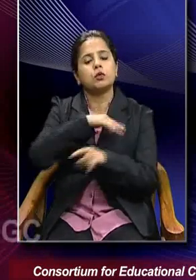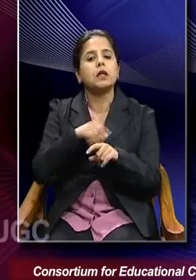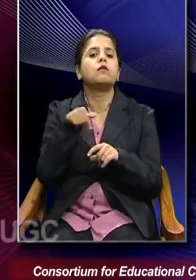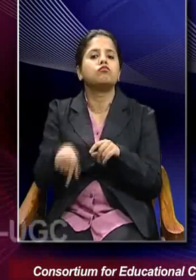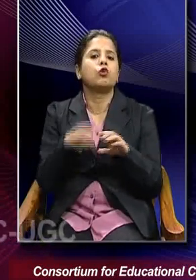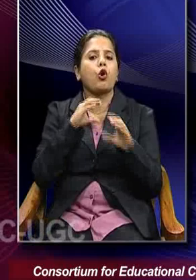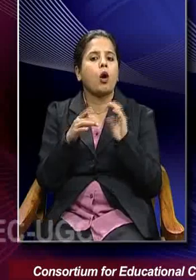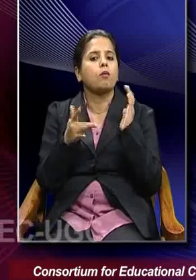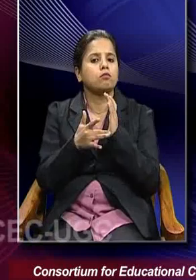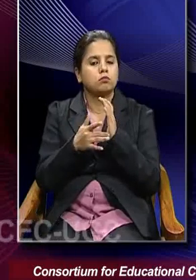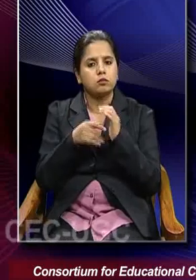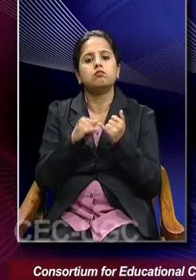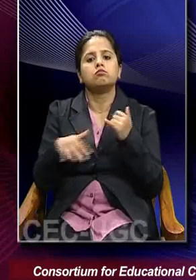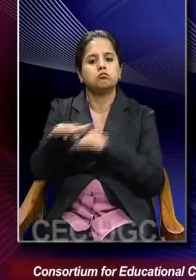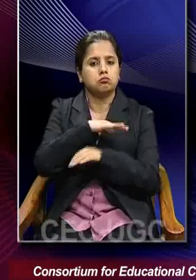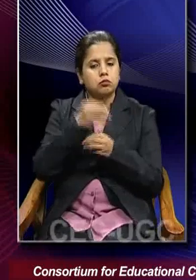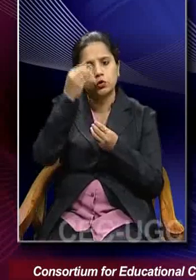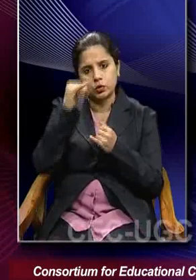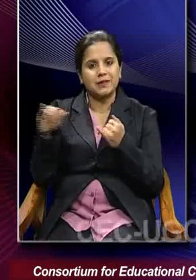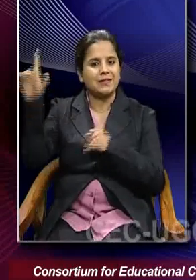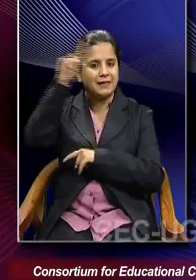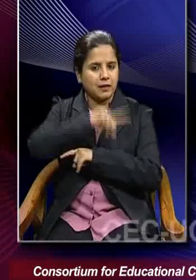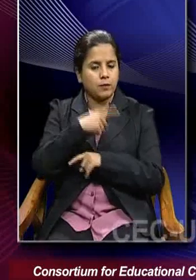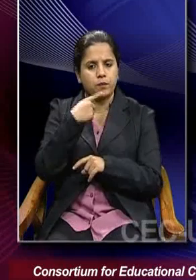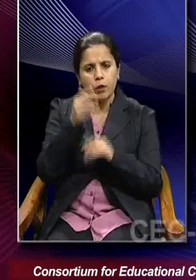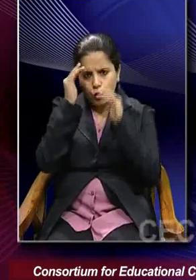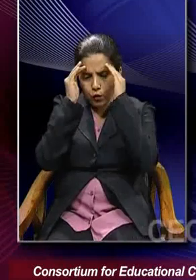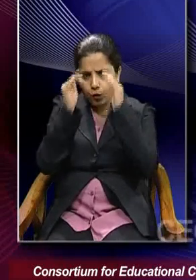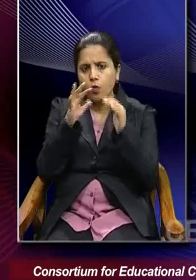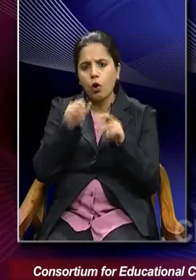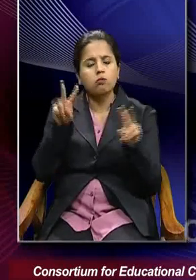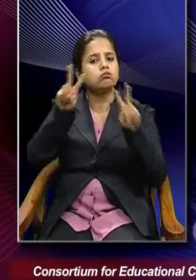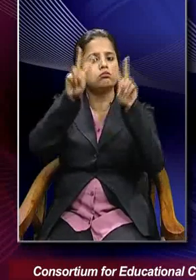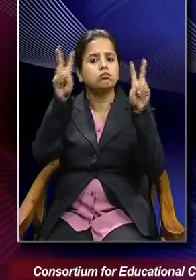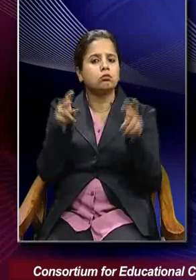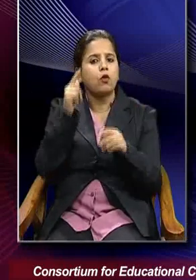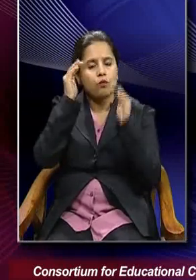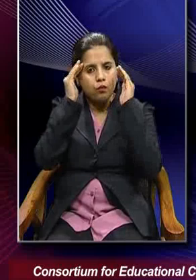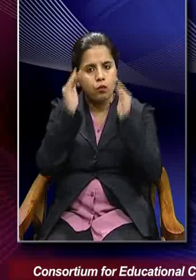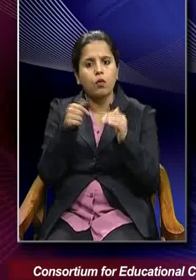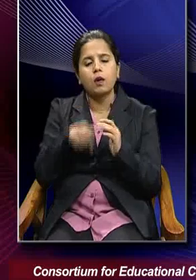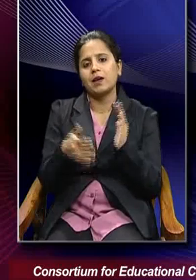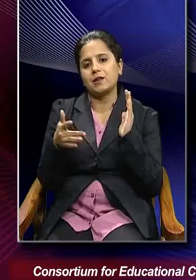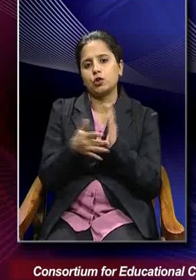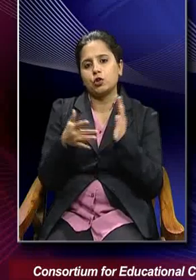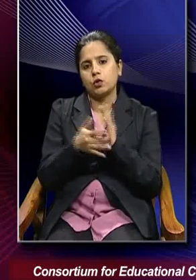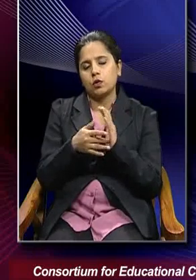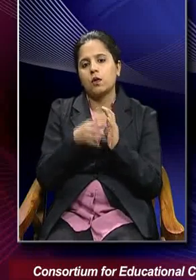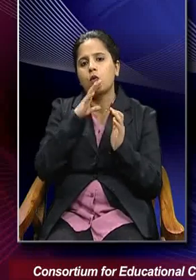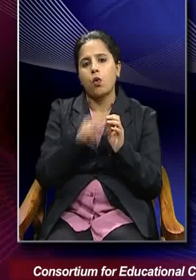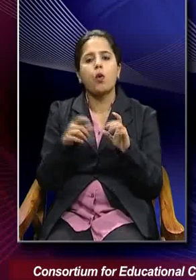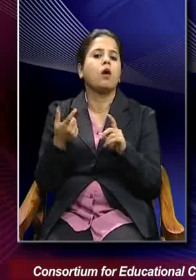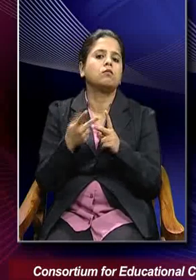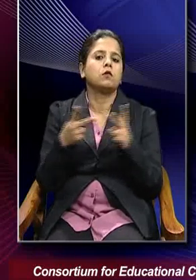Telecommunication and Information Society Day focuses on the theme of digital technologies